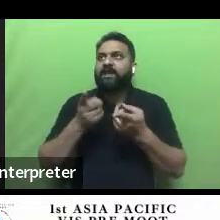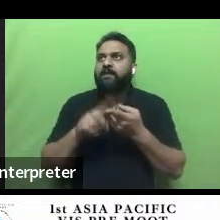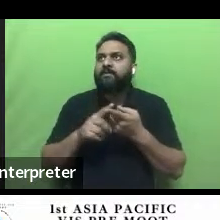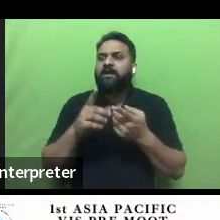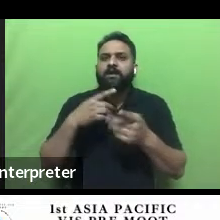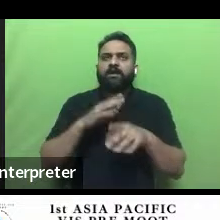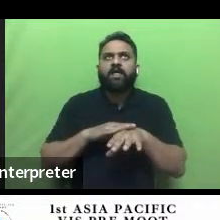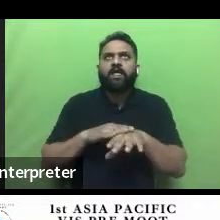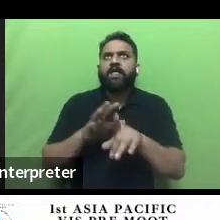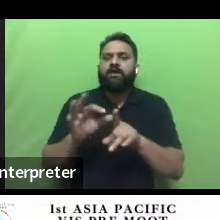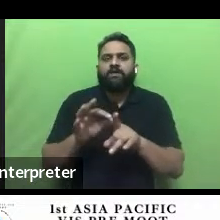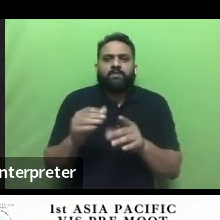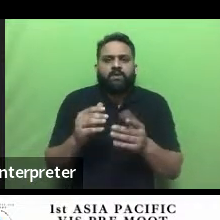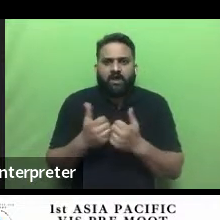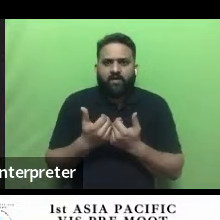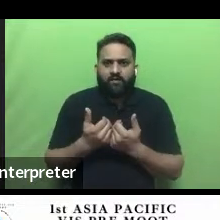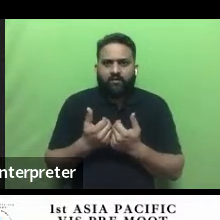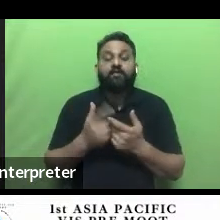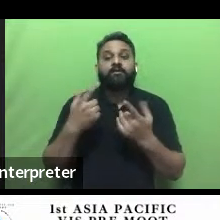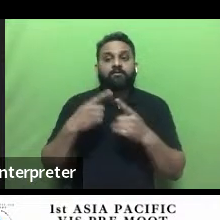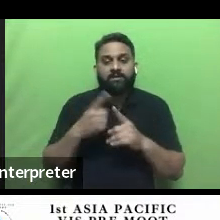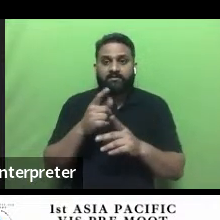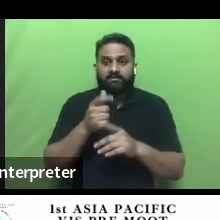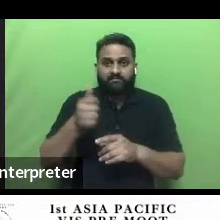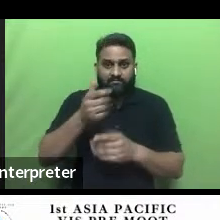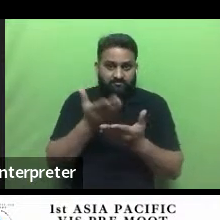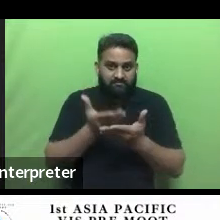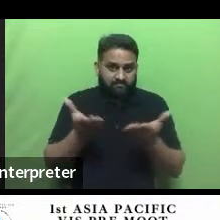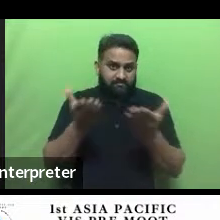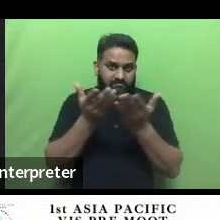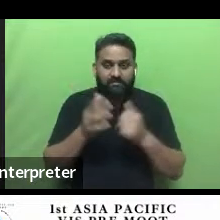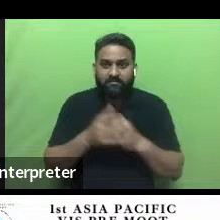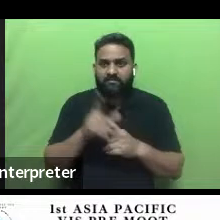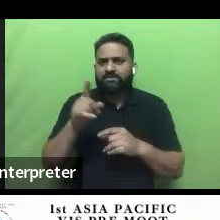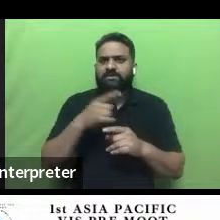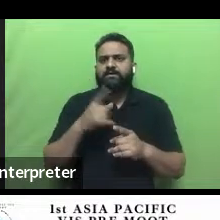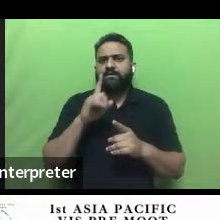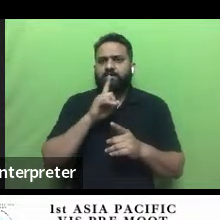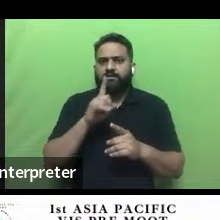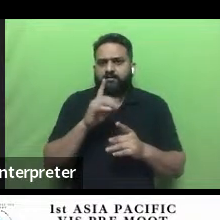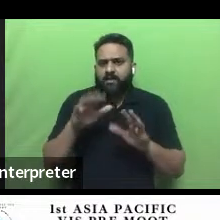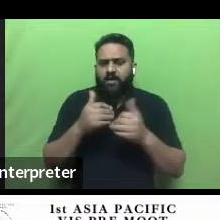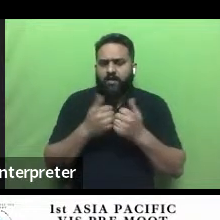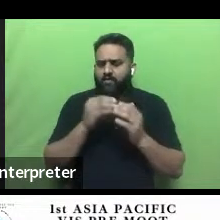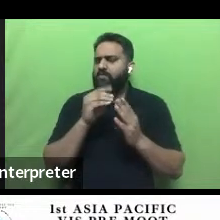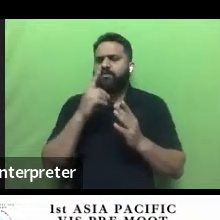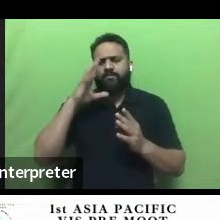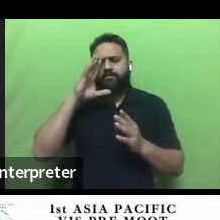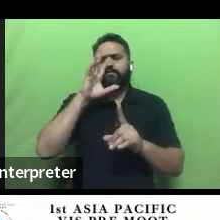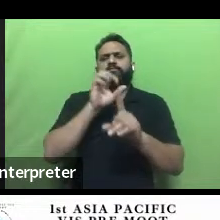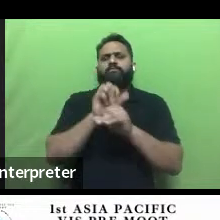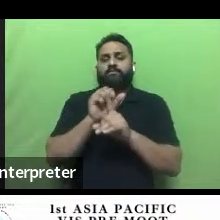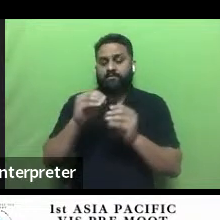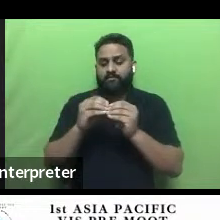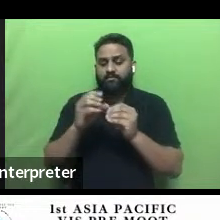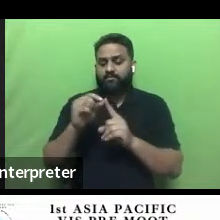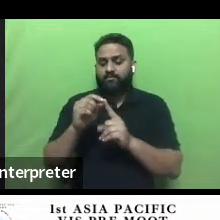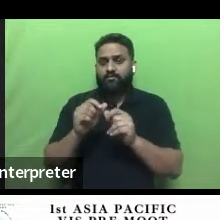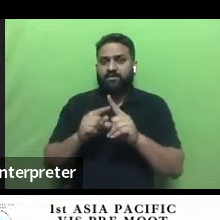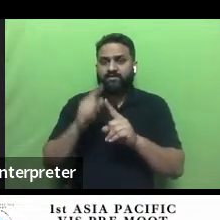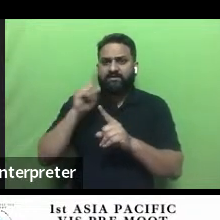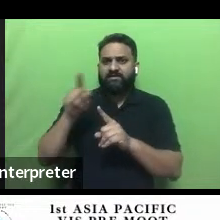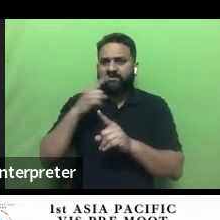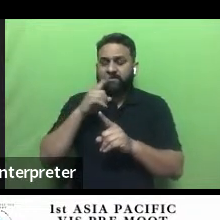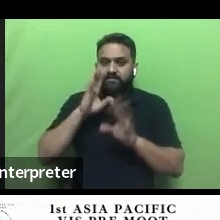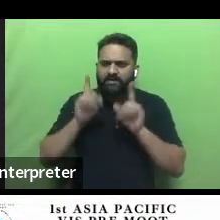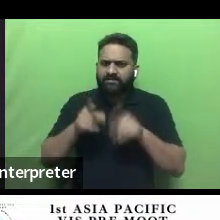practice. Furthermore, members of the tribunal, to have reasonable opportunity to take notice, Ms. Bhupati should have had actual